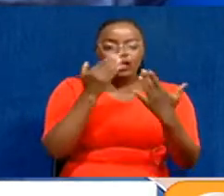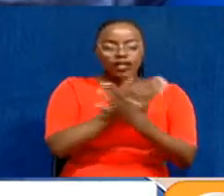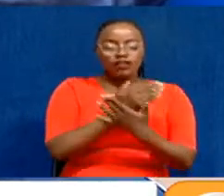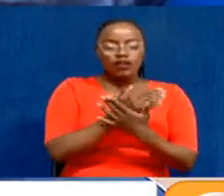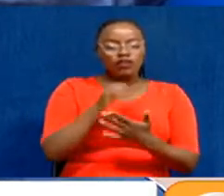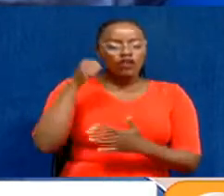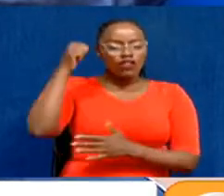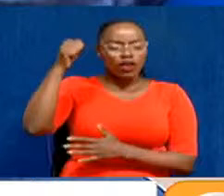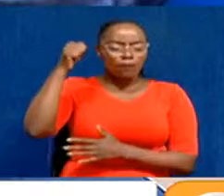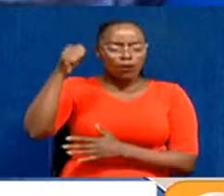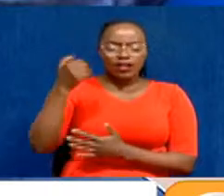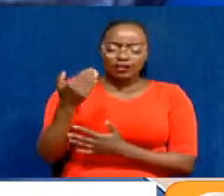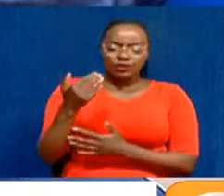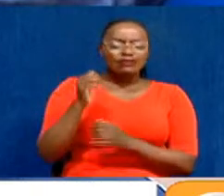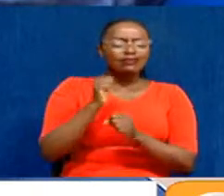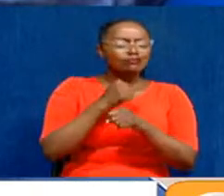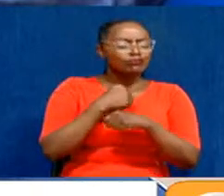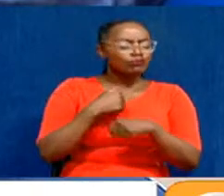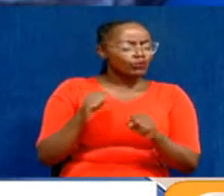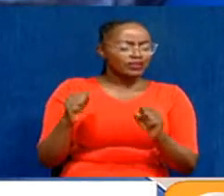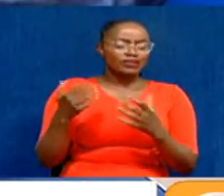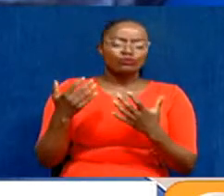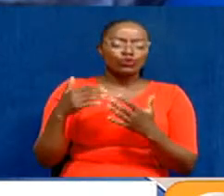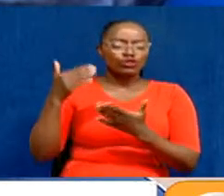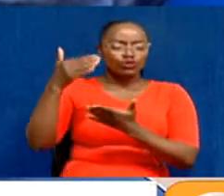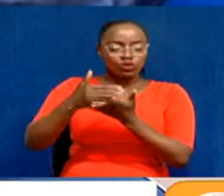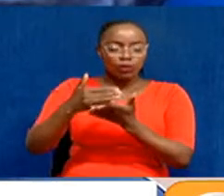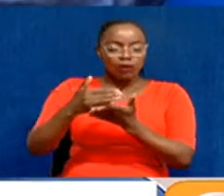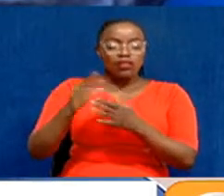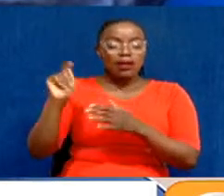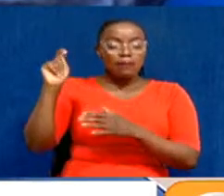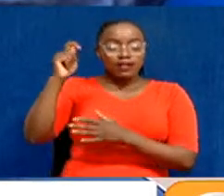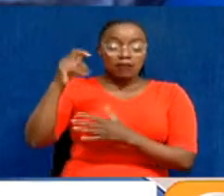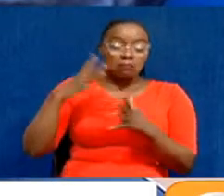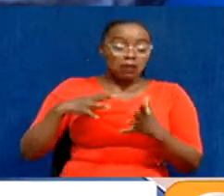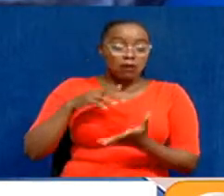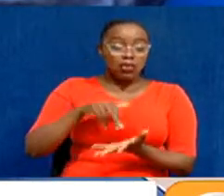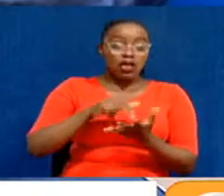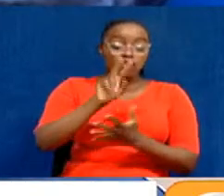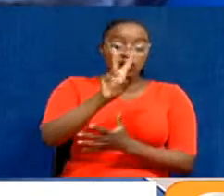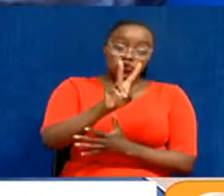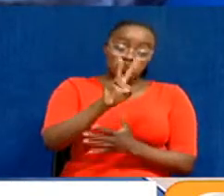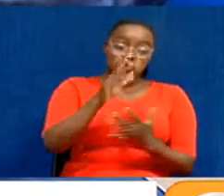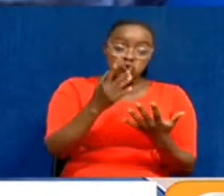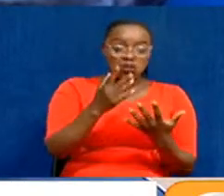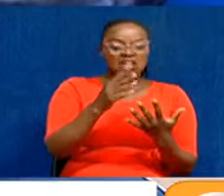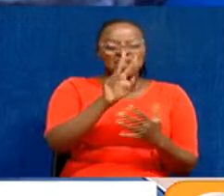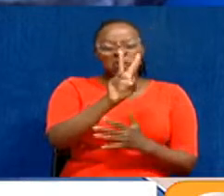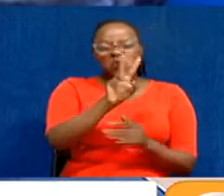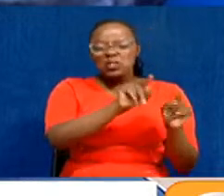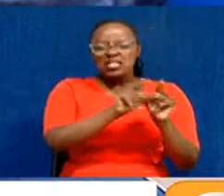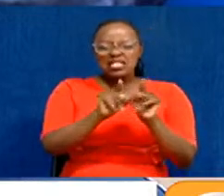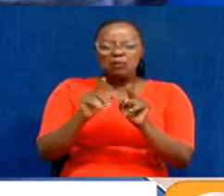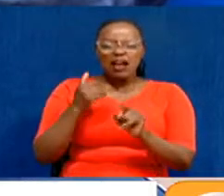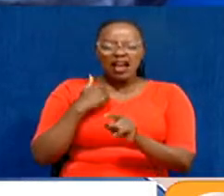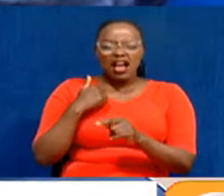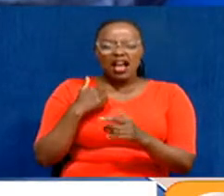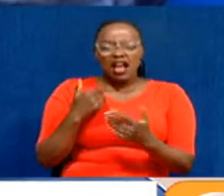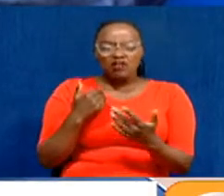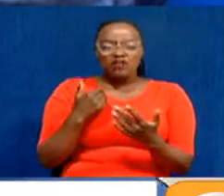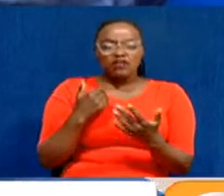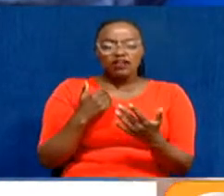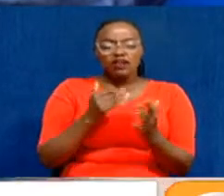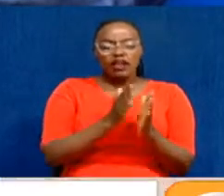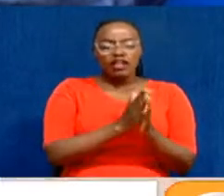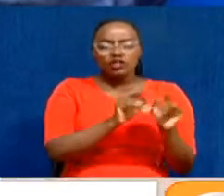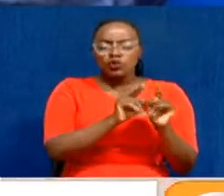regular politics refuses to go to bed. Presidential aspirants, at least two by our quiet count,